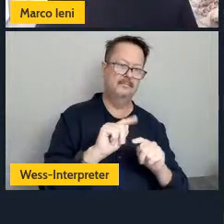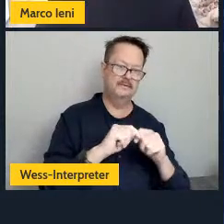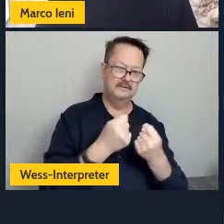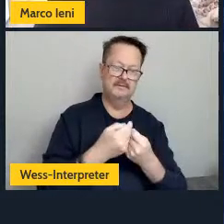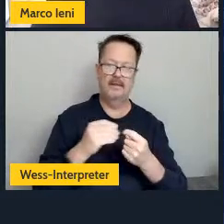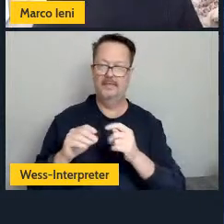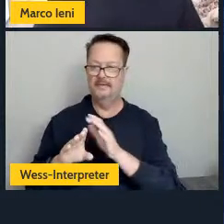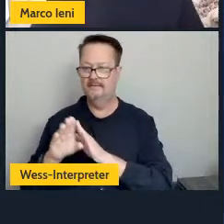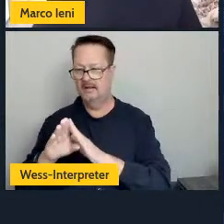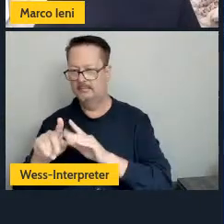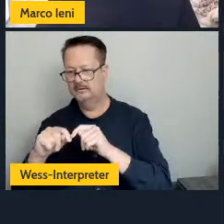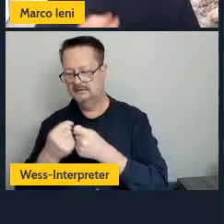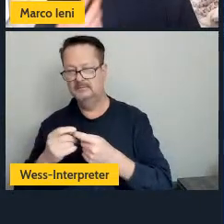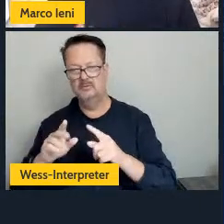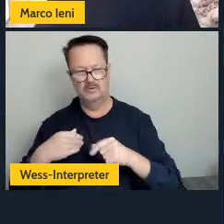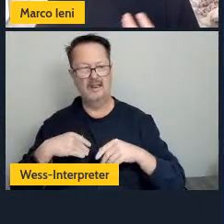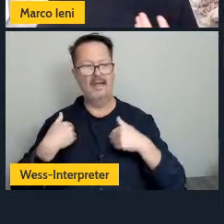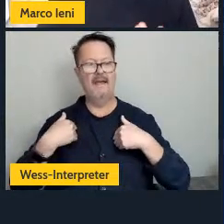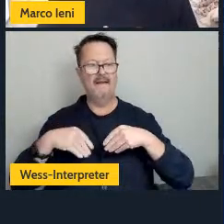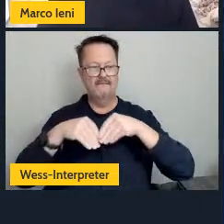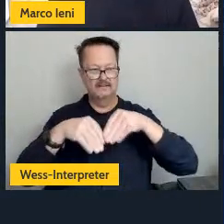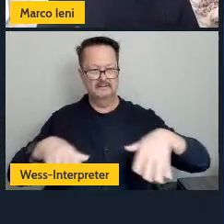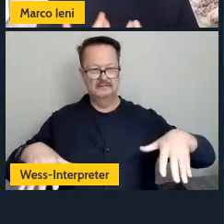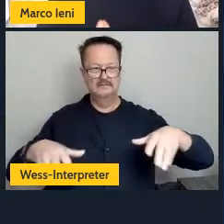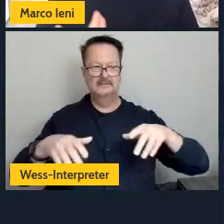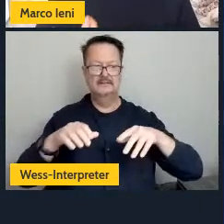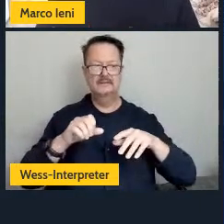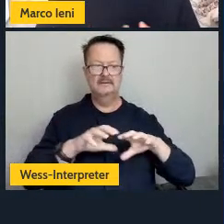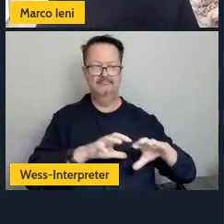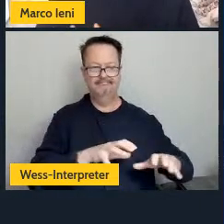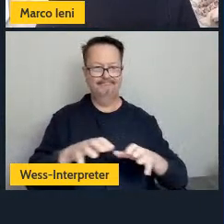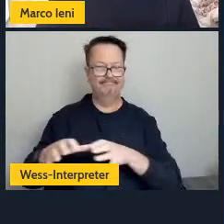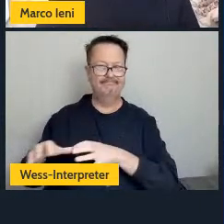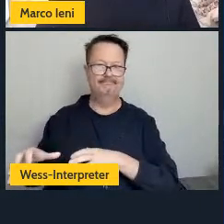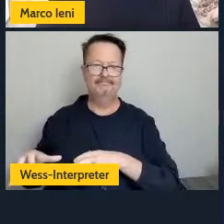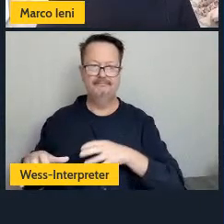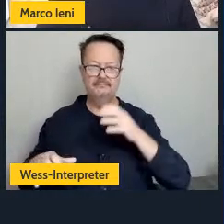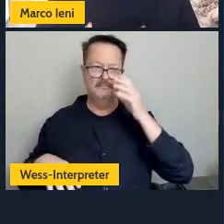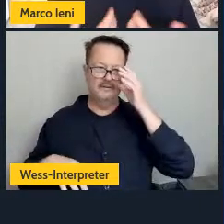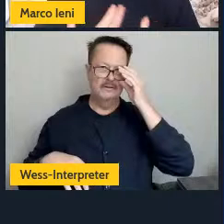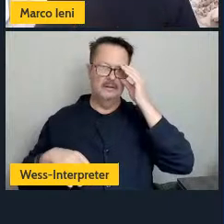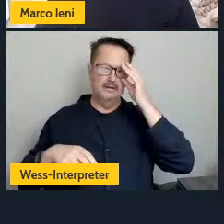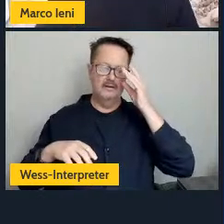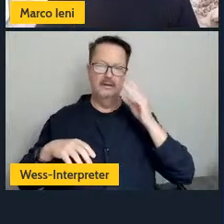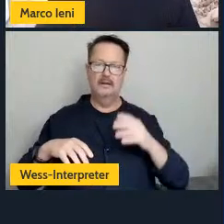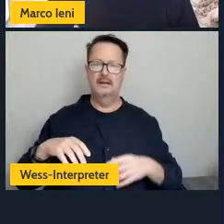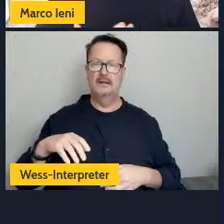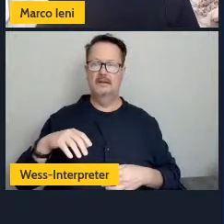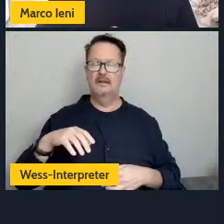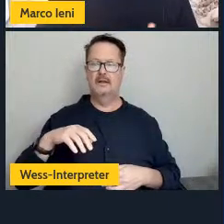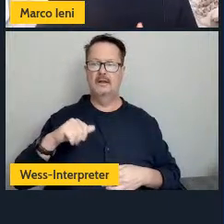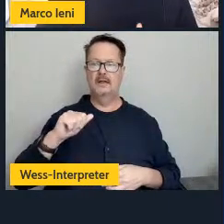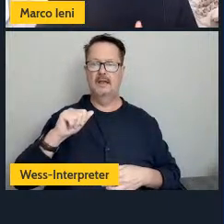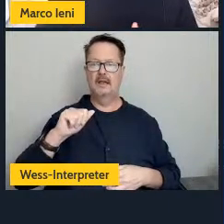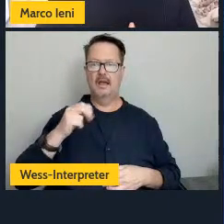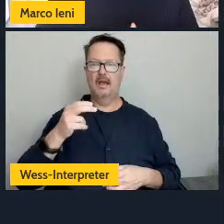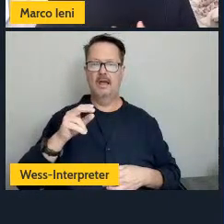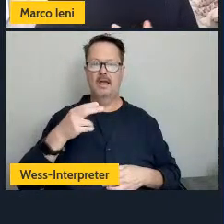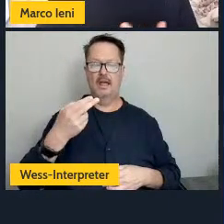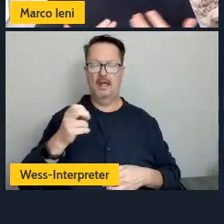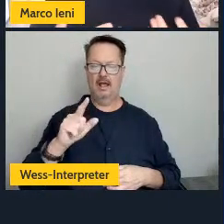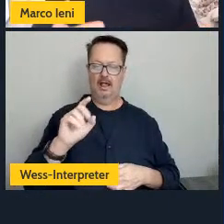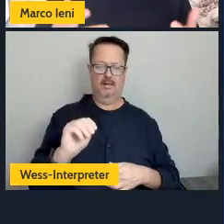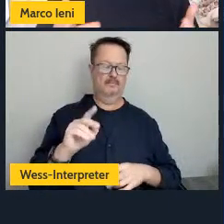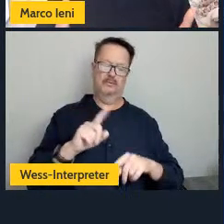self-serve. And Helm, unfortunately, doesn't allow to compose charts in this way. In Helm, you can